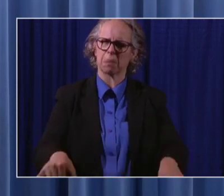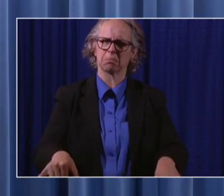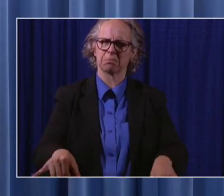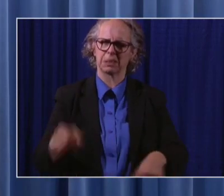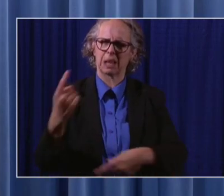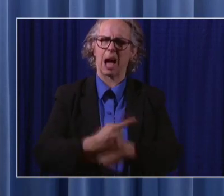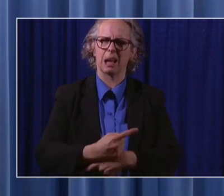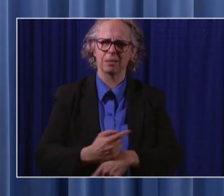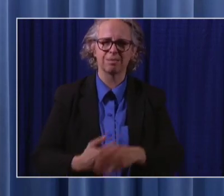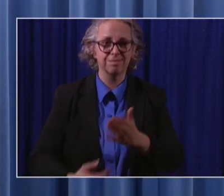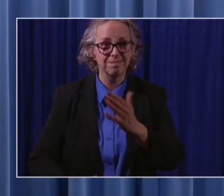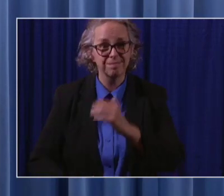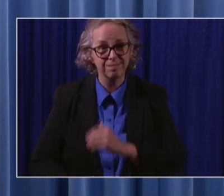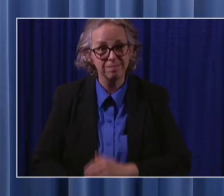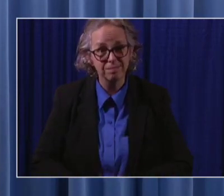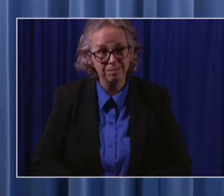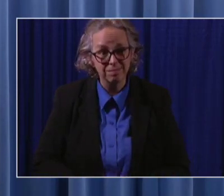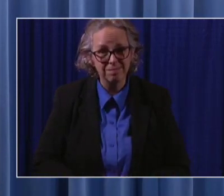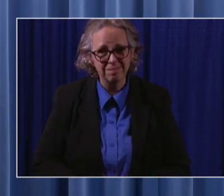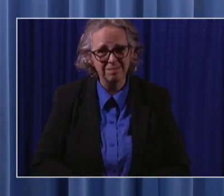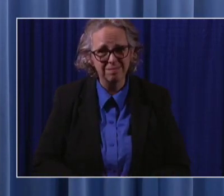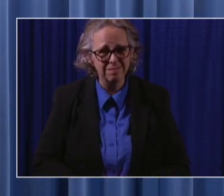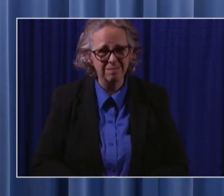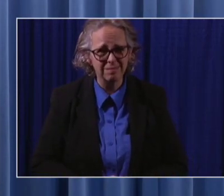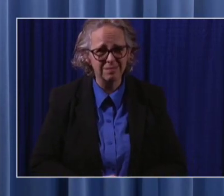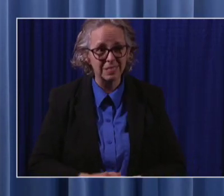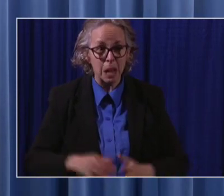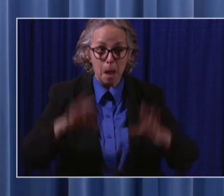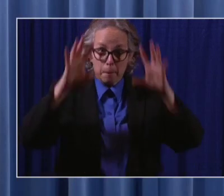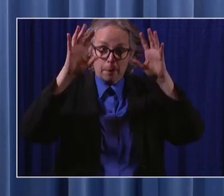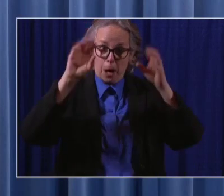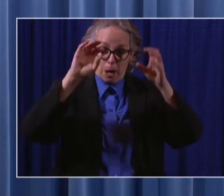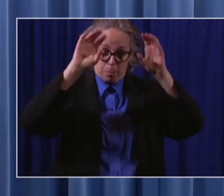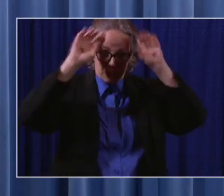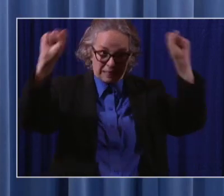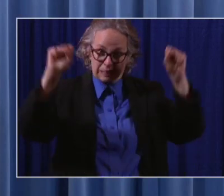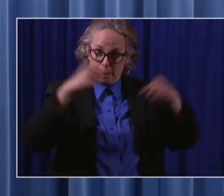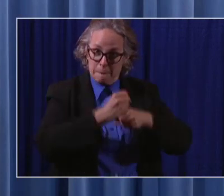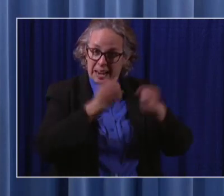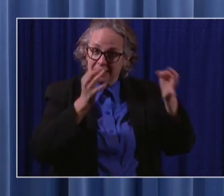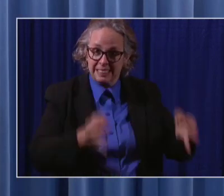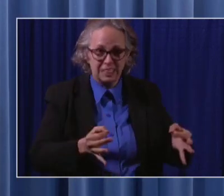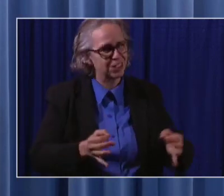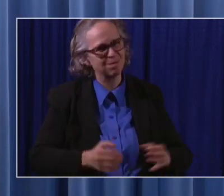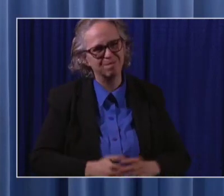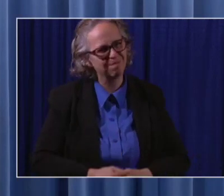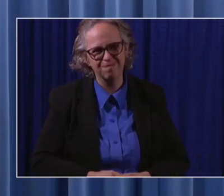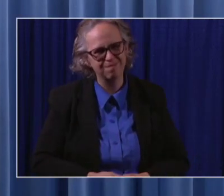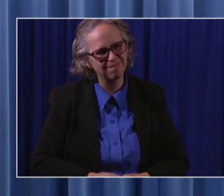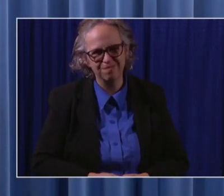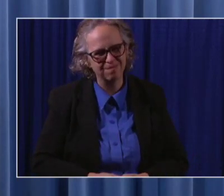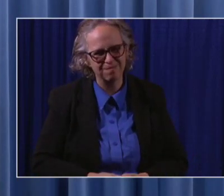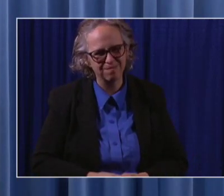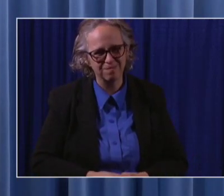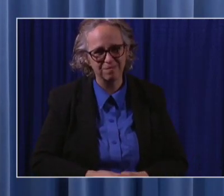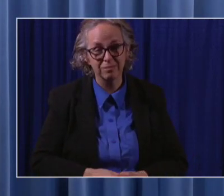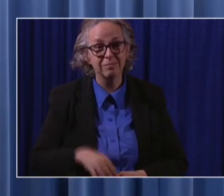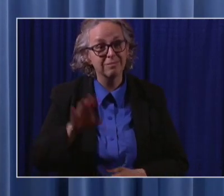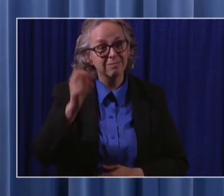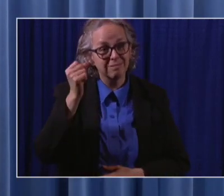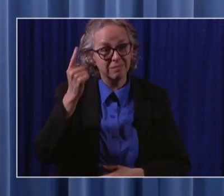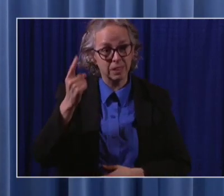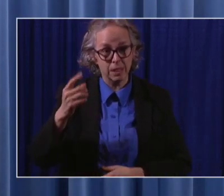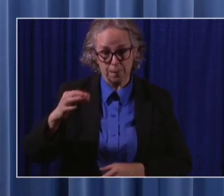This is not something that the president can do. If there was going to be a change, it would have to be a change by